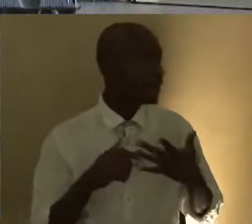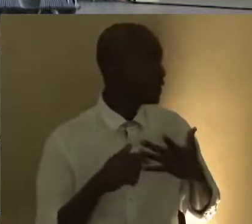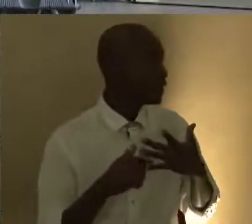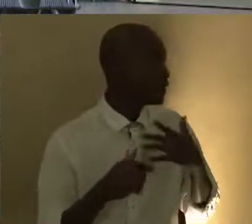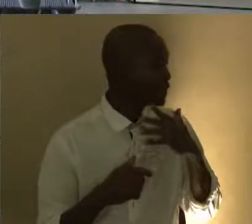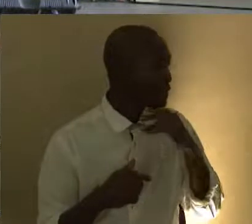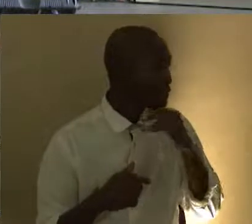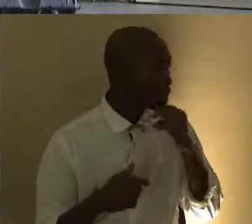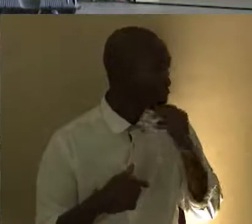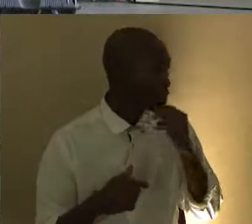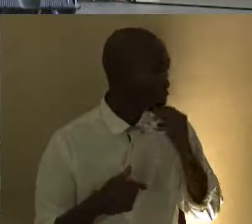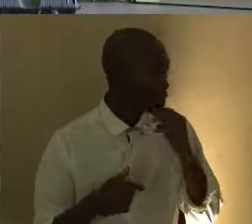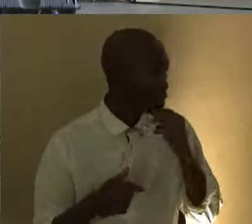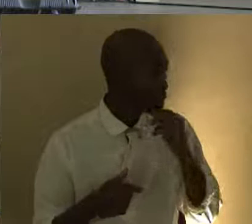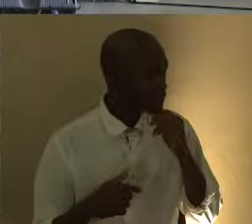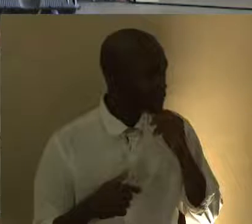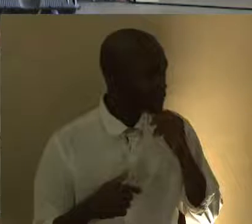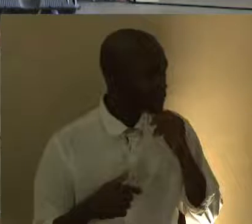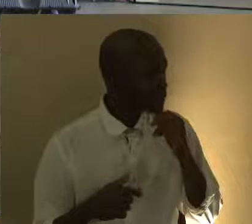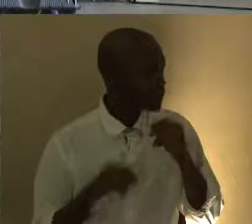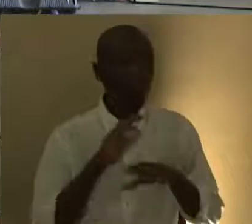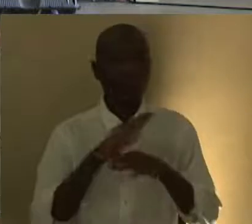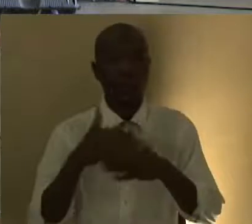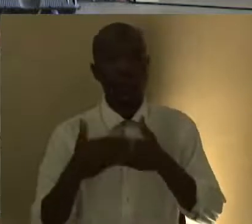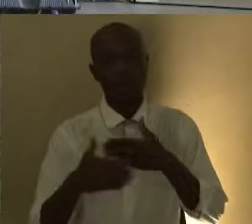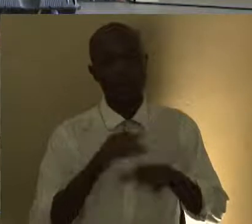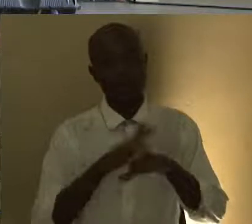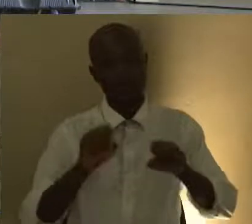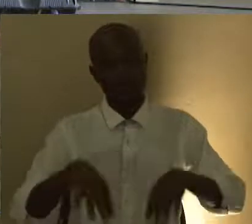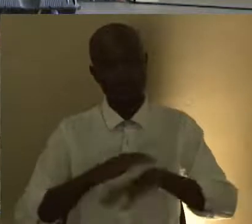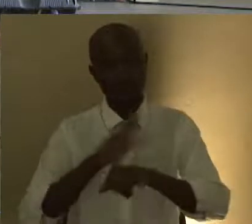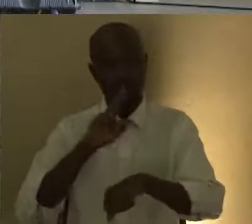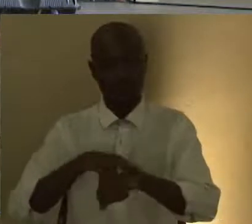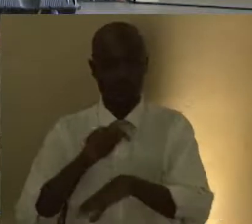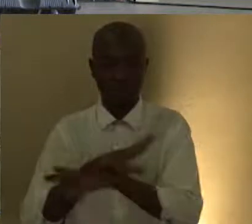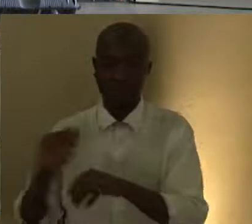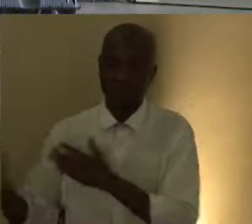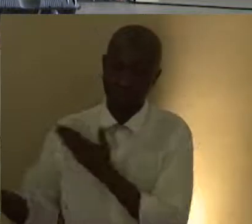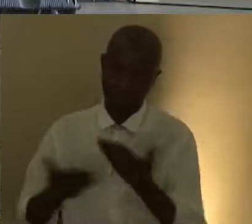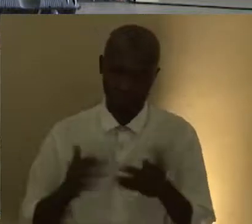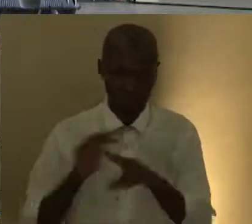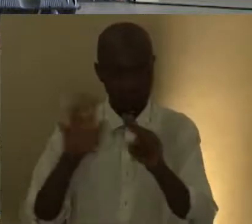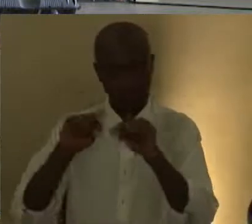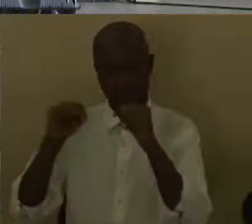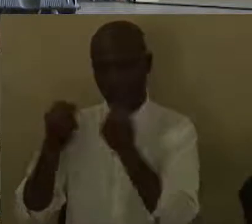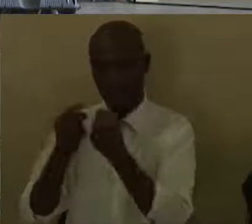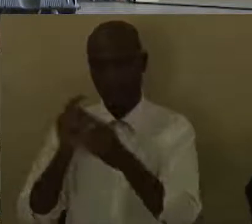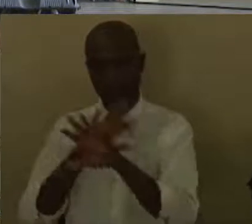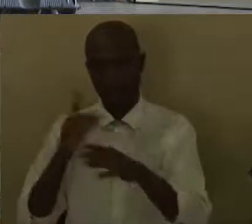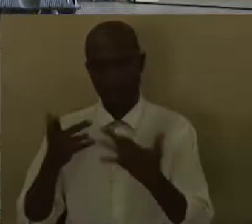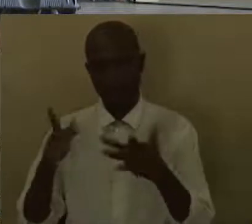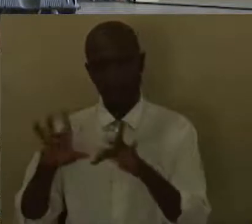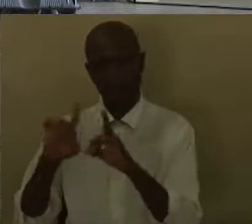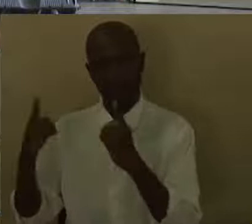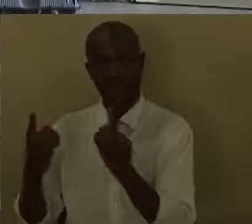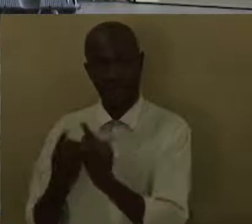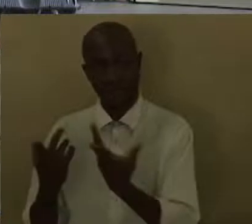care. Without any further waste of time, I will allow the National Department